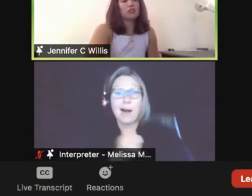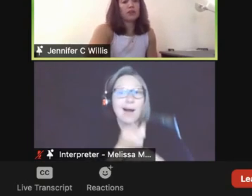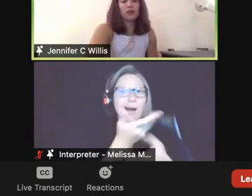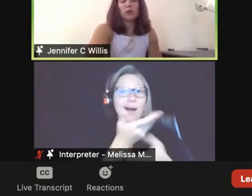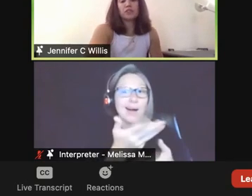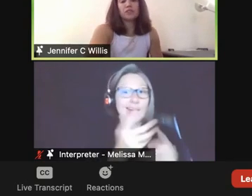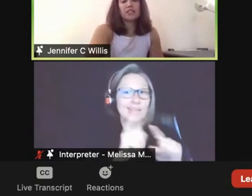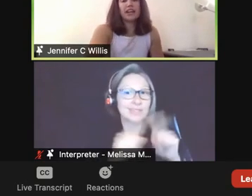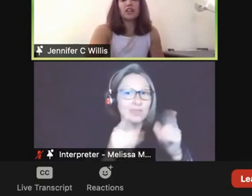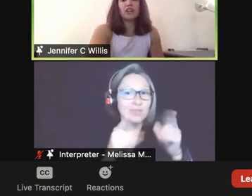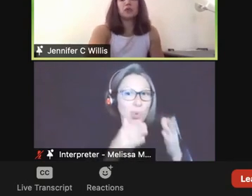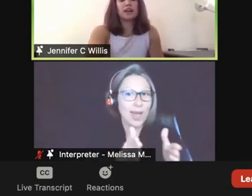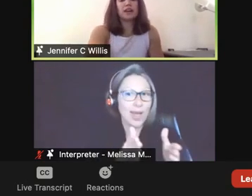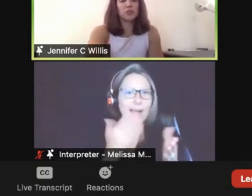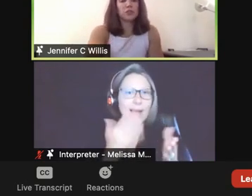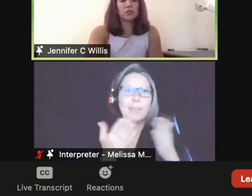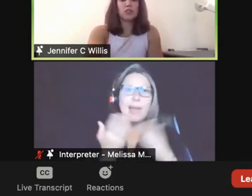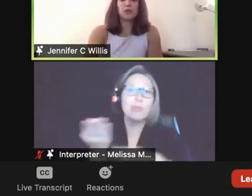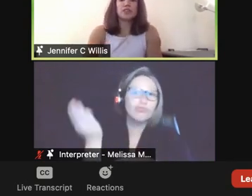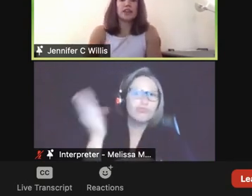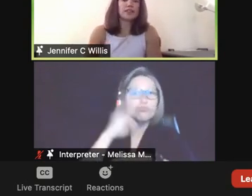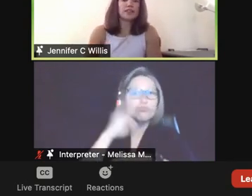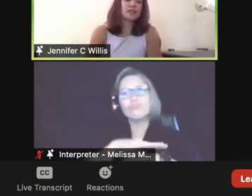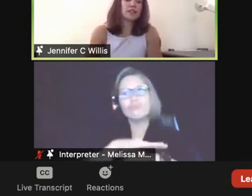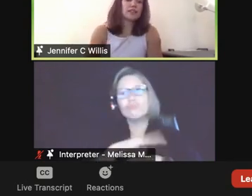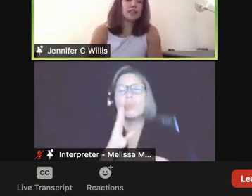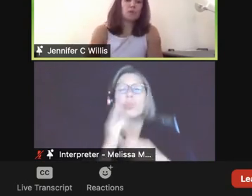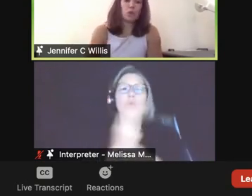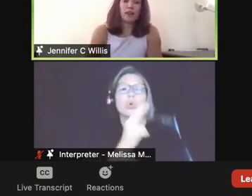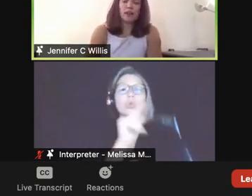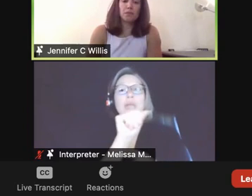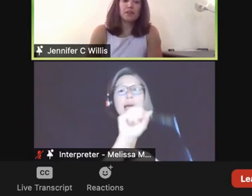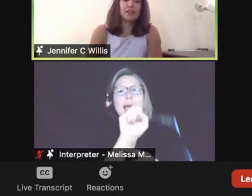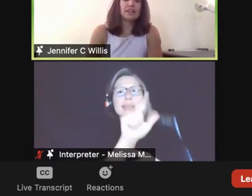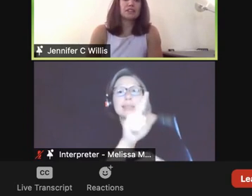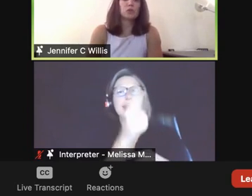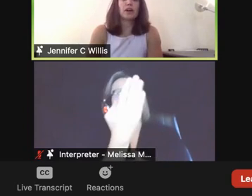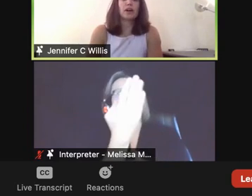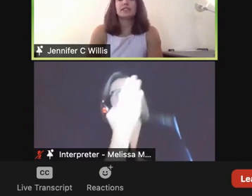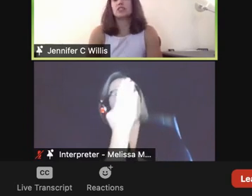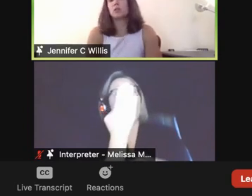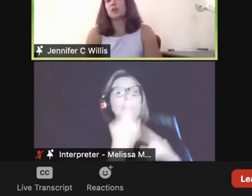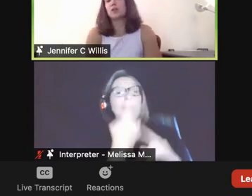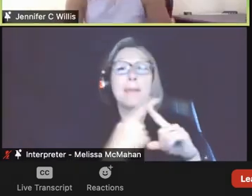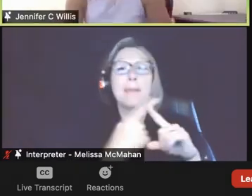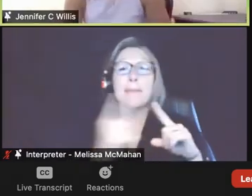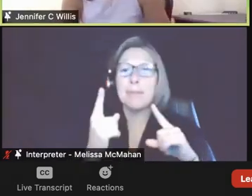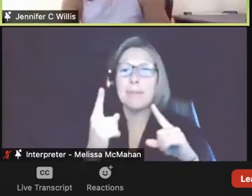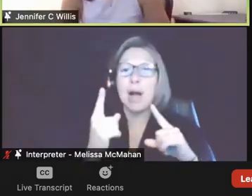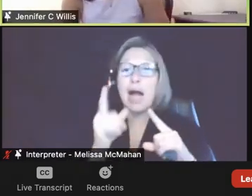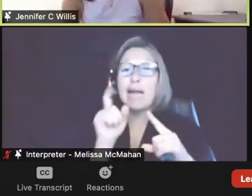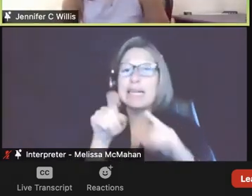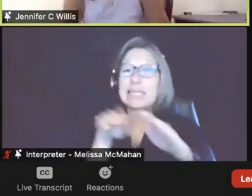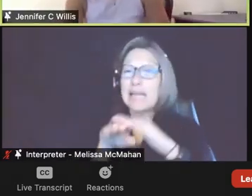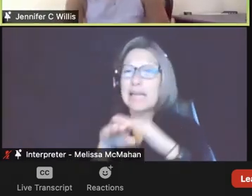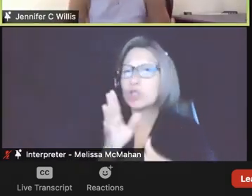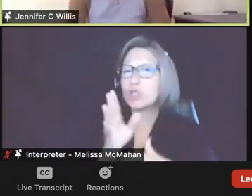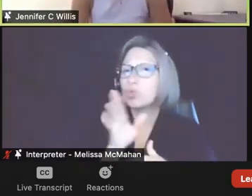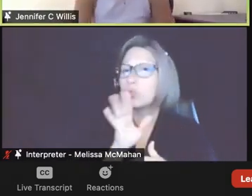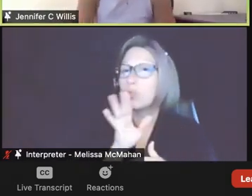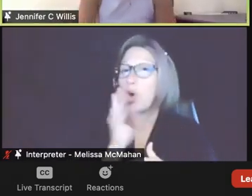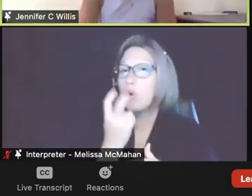Might be throughout the course of the day. You might have a student that uses ASL in the morning, but needs more access to spoken language in the